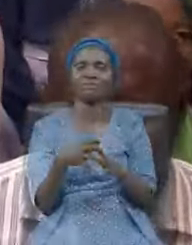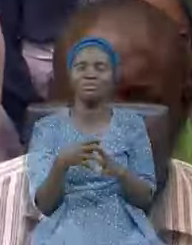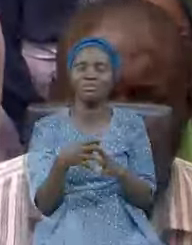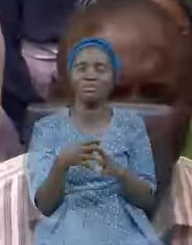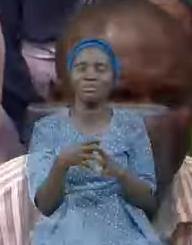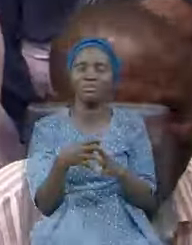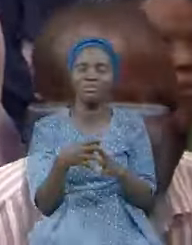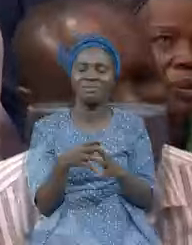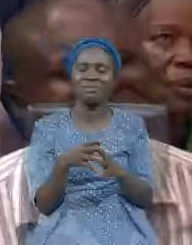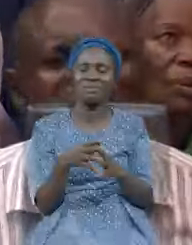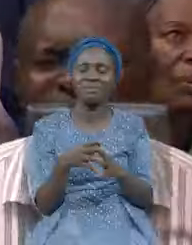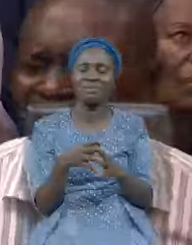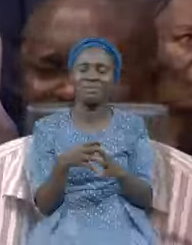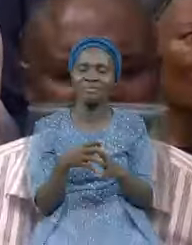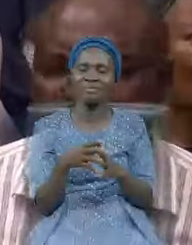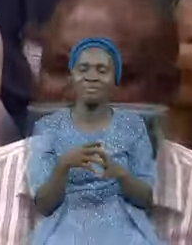Live in